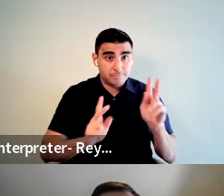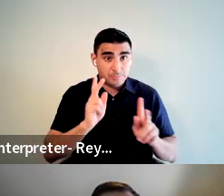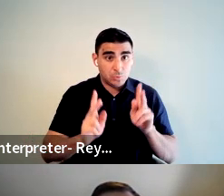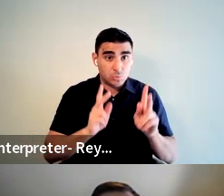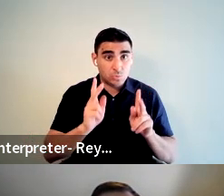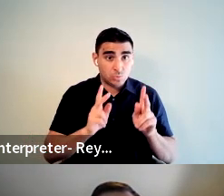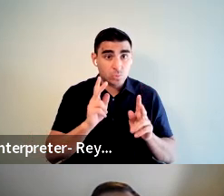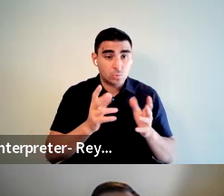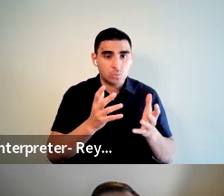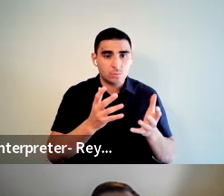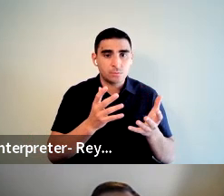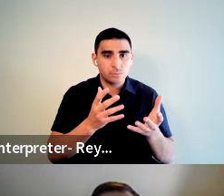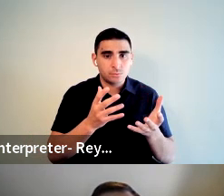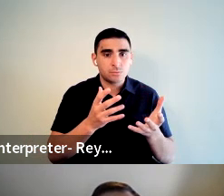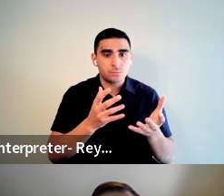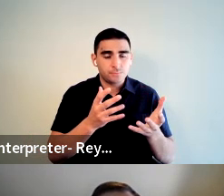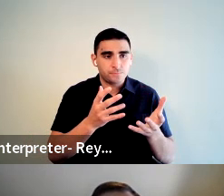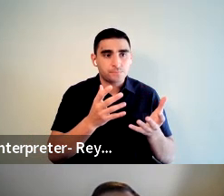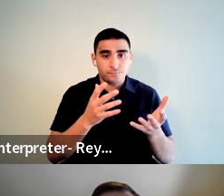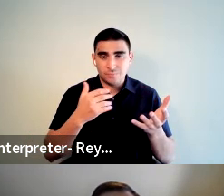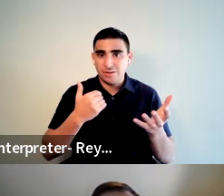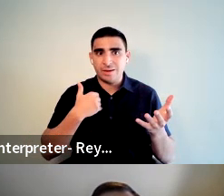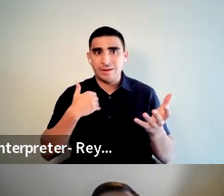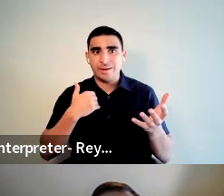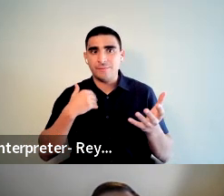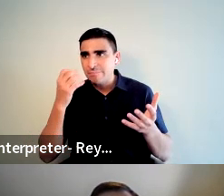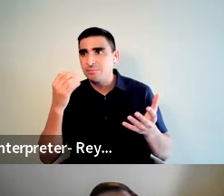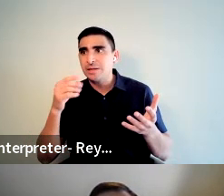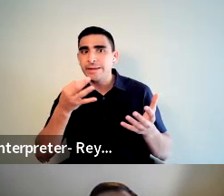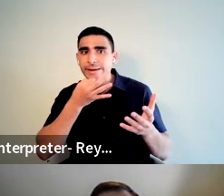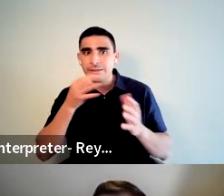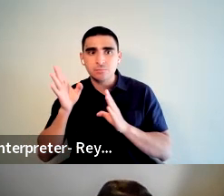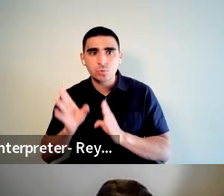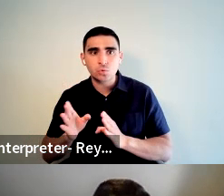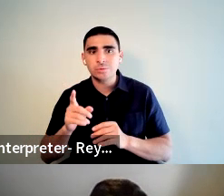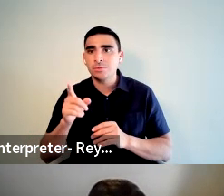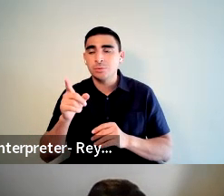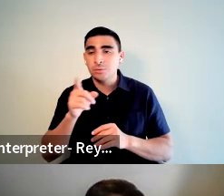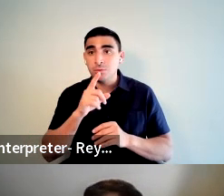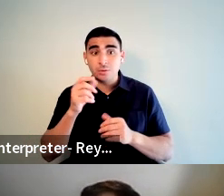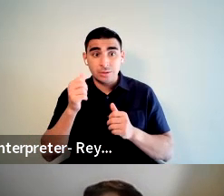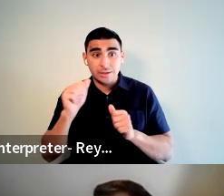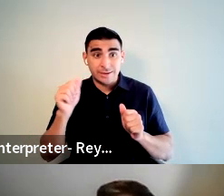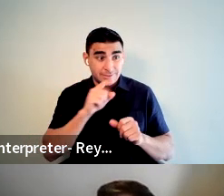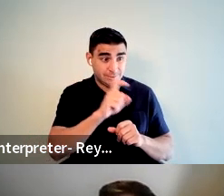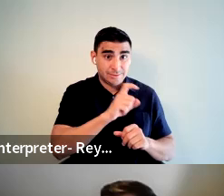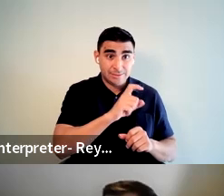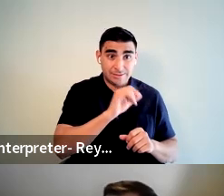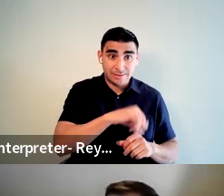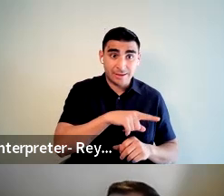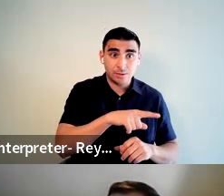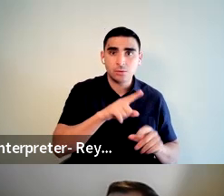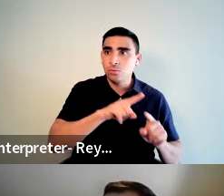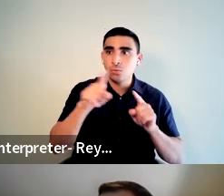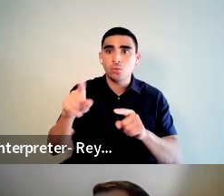many amazing experts and compassionate people. And, if someone leaves MHP and goes to human services into a